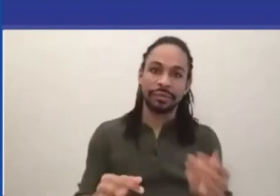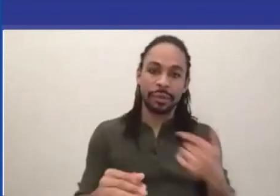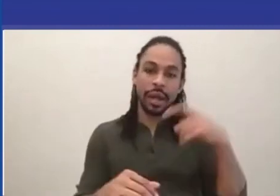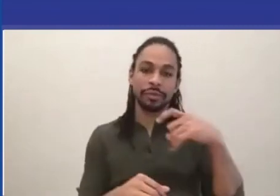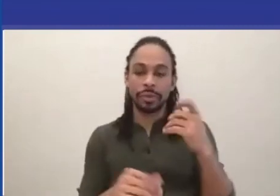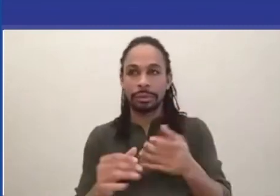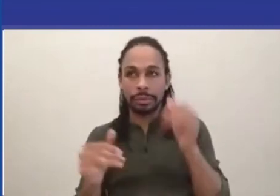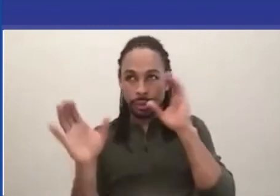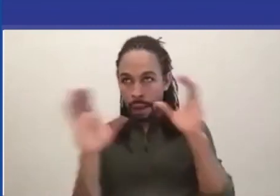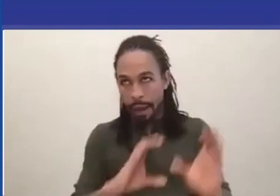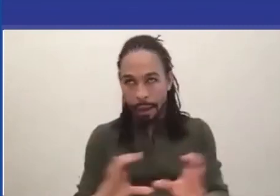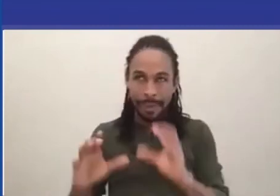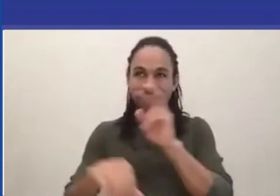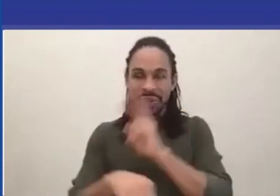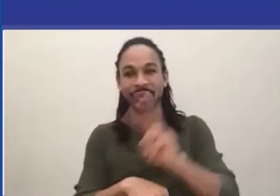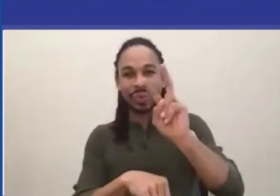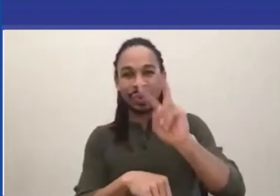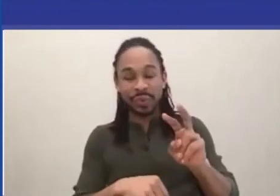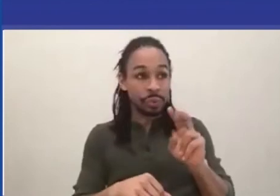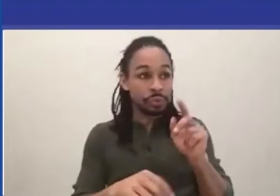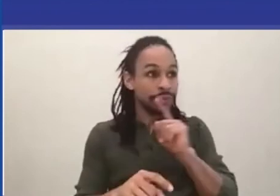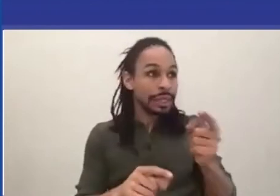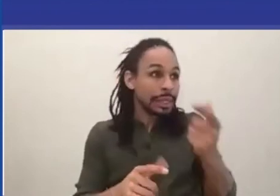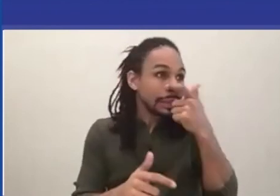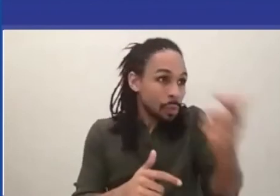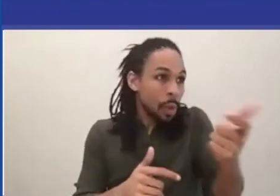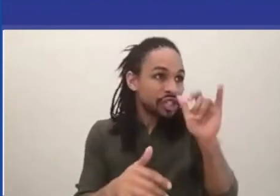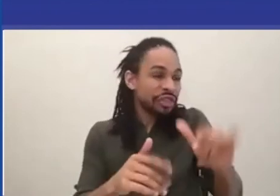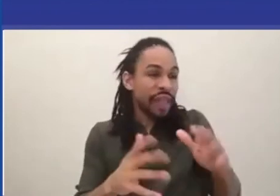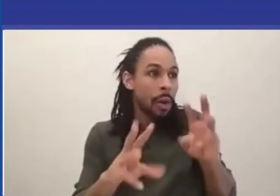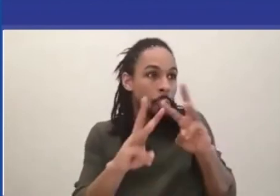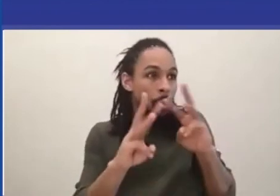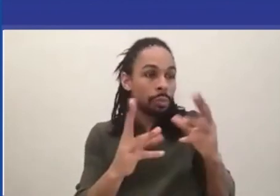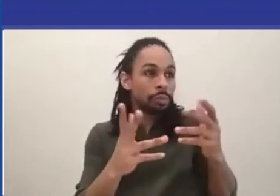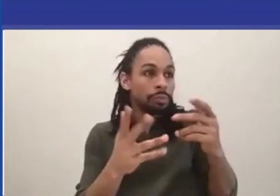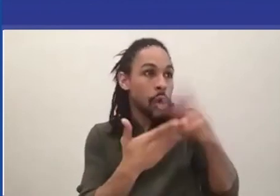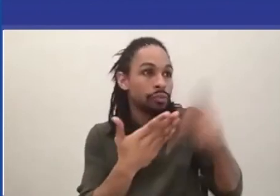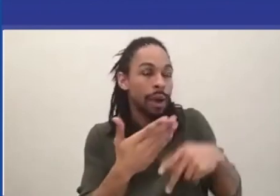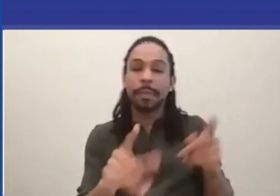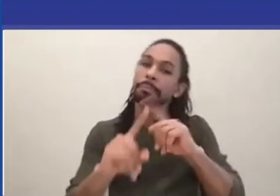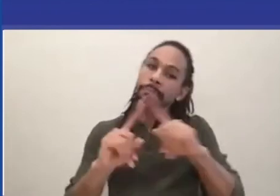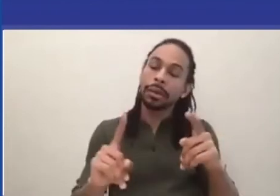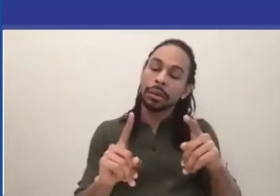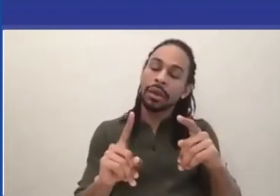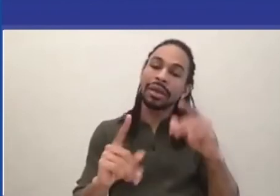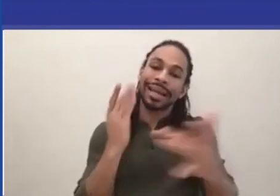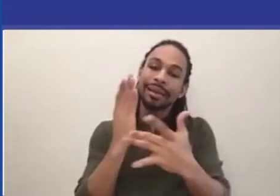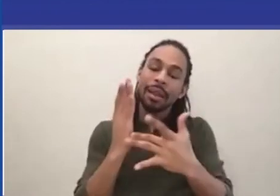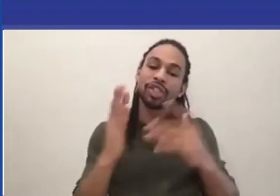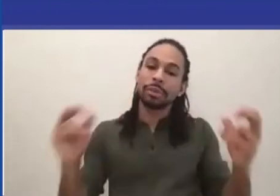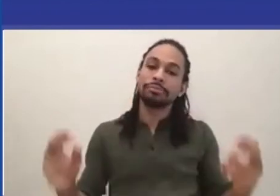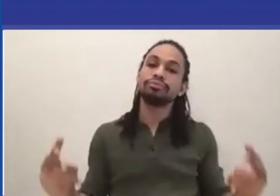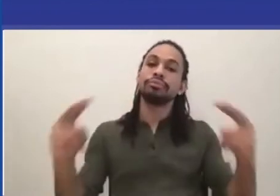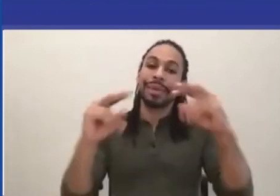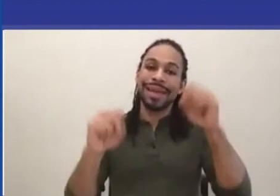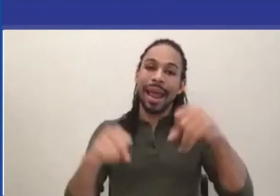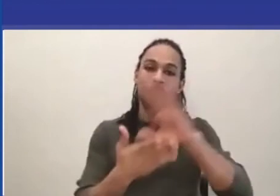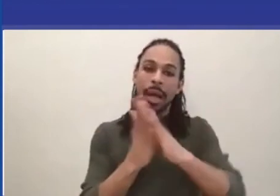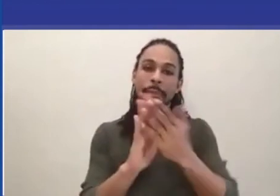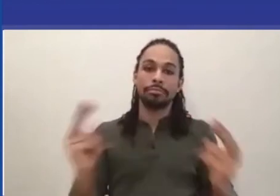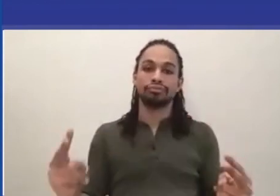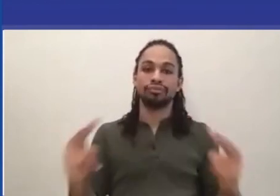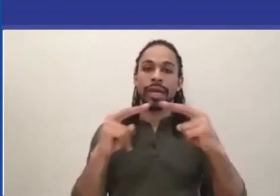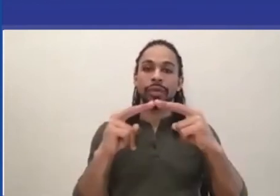to hold on to the fact that technology can be a bridge and not a deterrent.